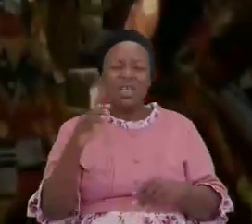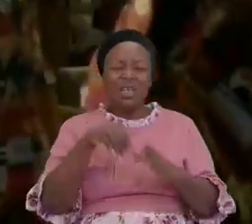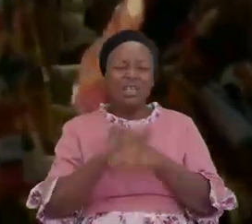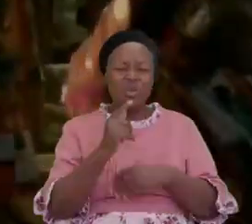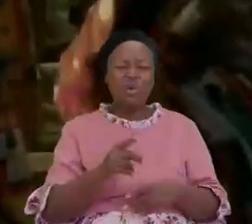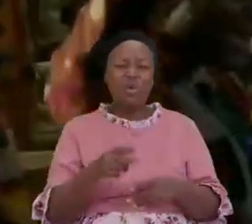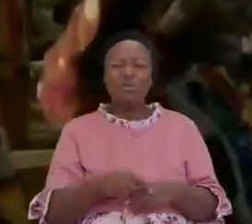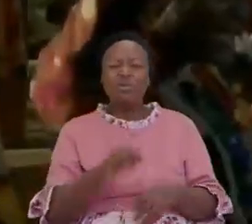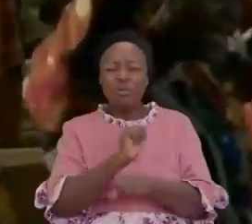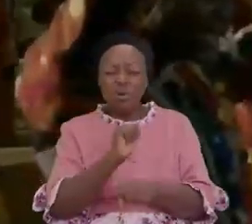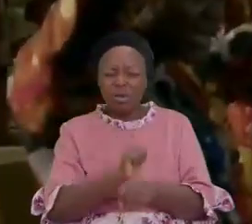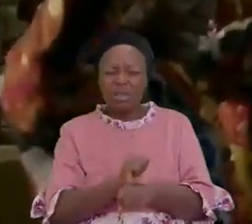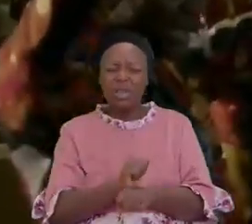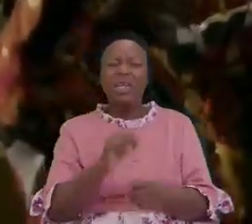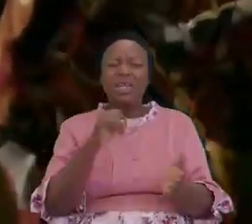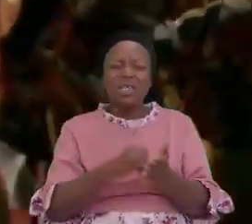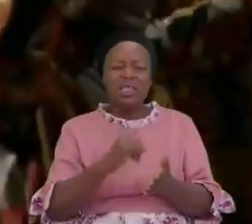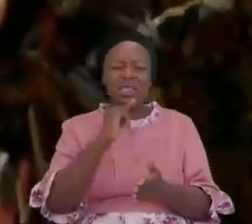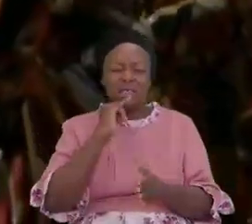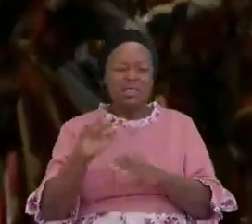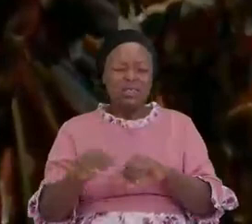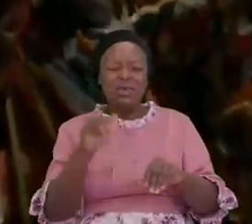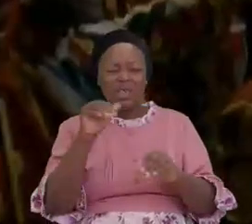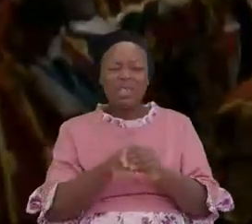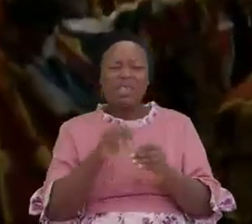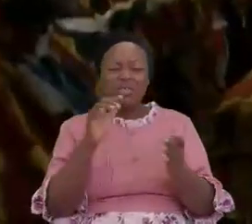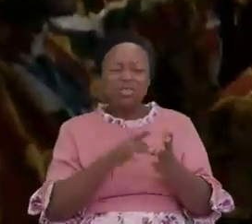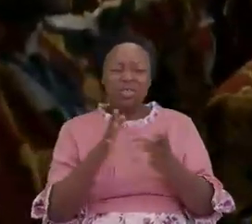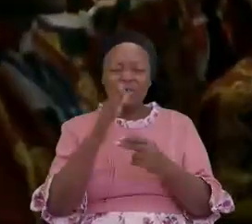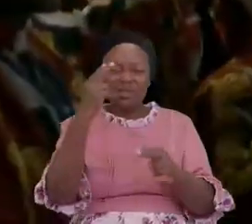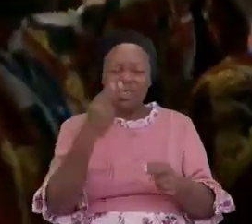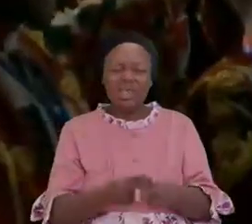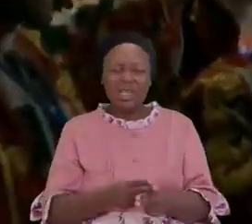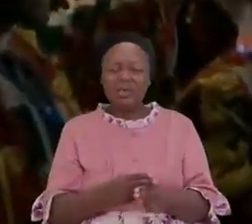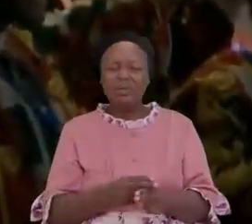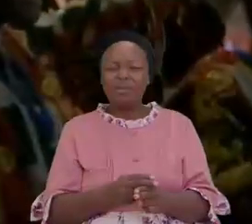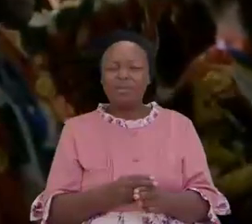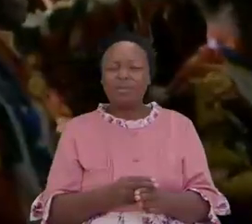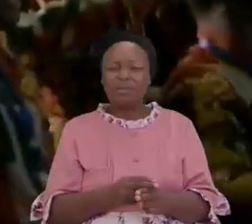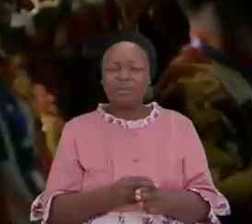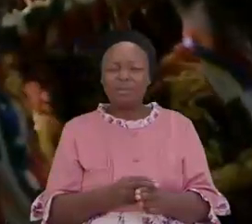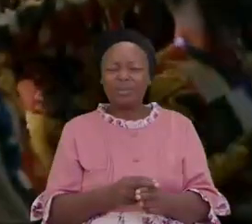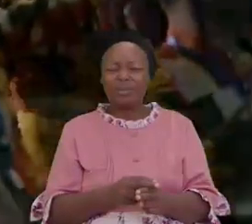calling, it is done in Jesus' name.